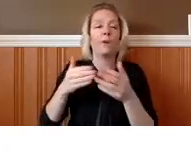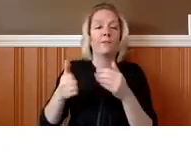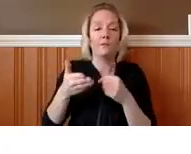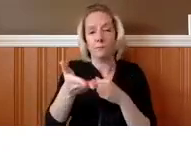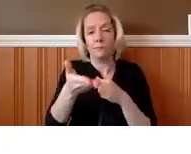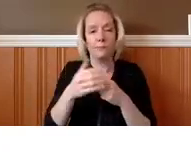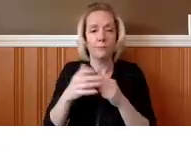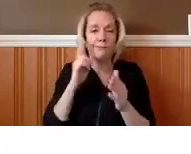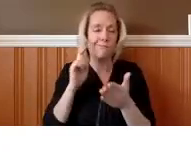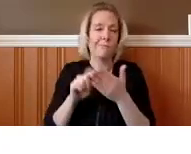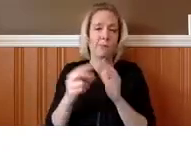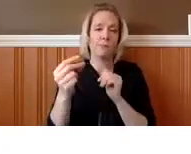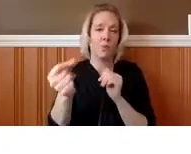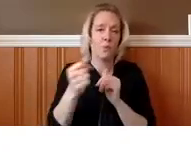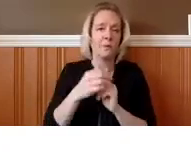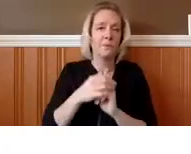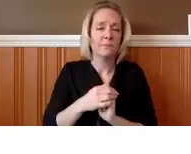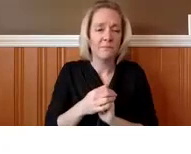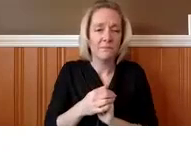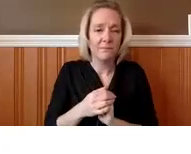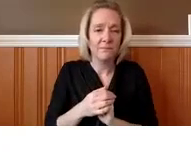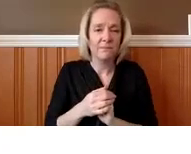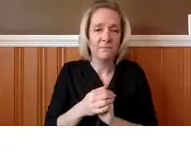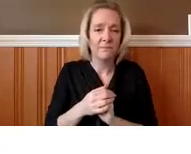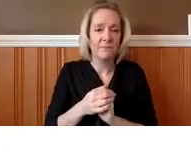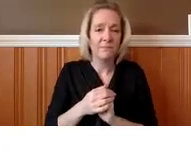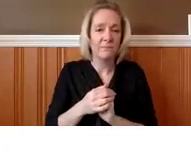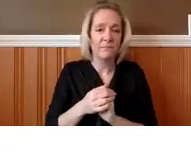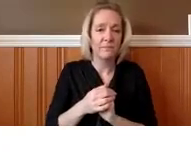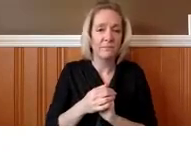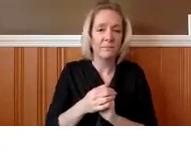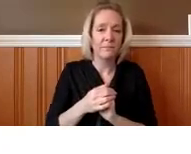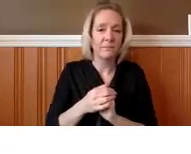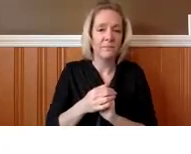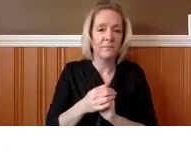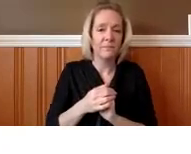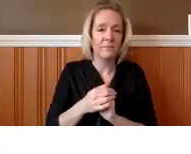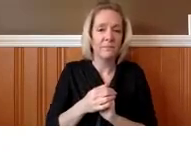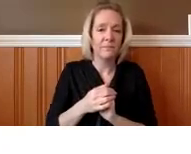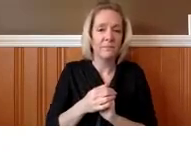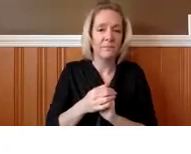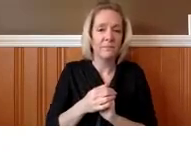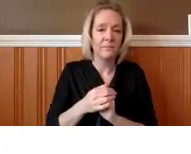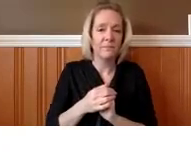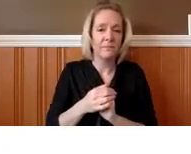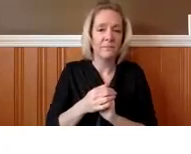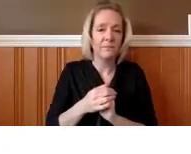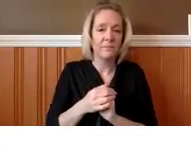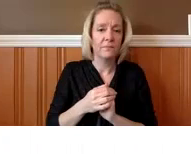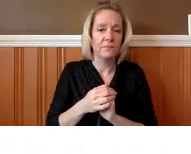there for them to look at. So that would just be, of course, a piece of black sheet or something over the